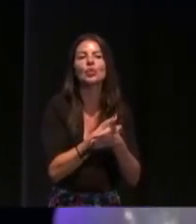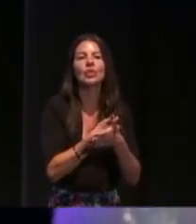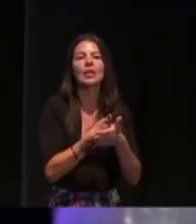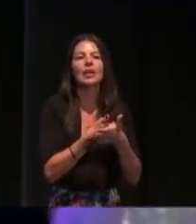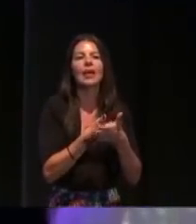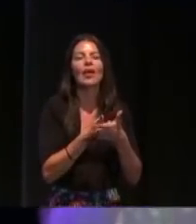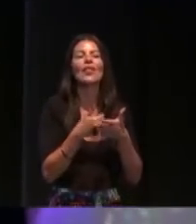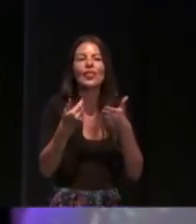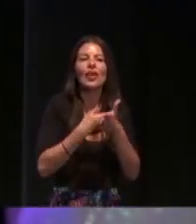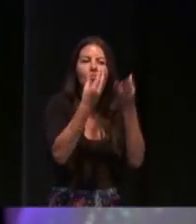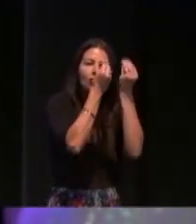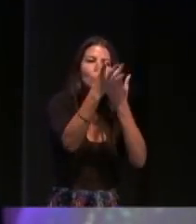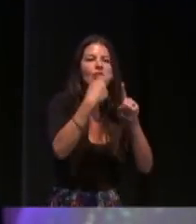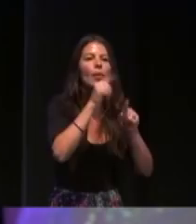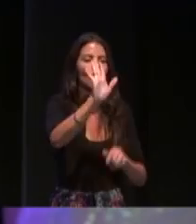is from your soul,